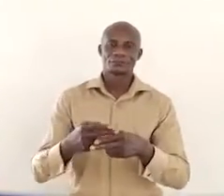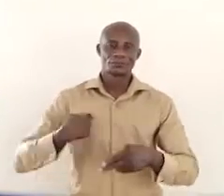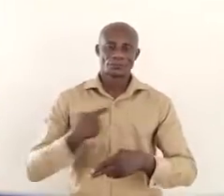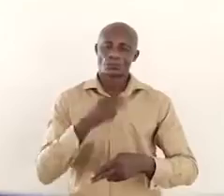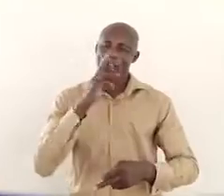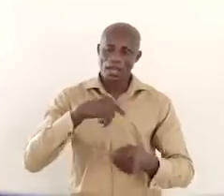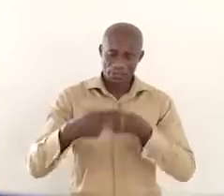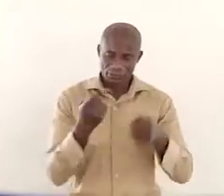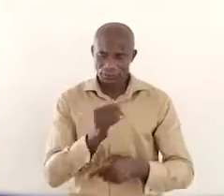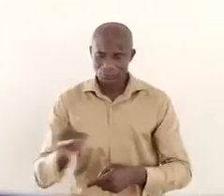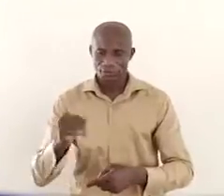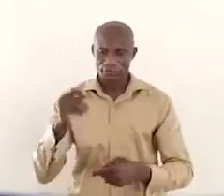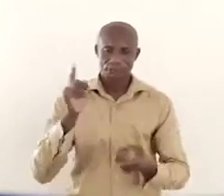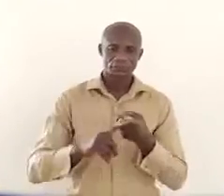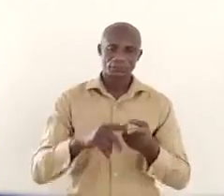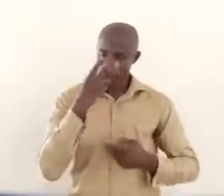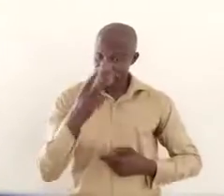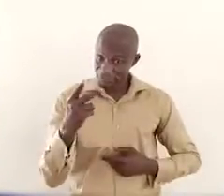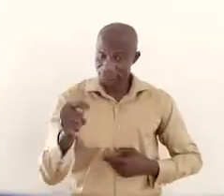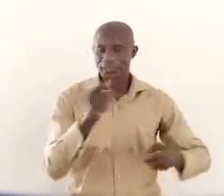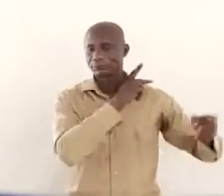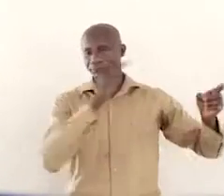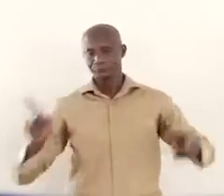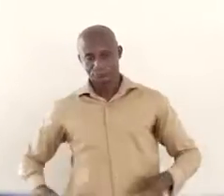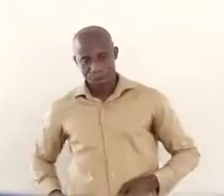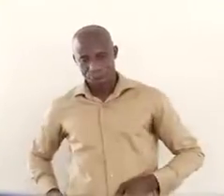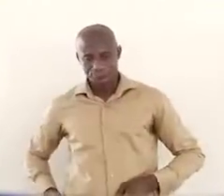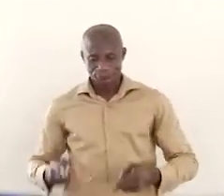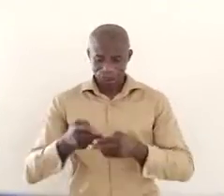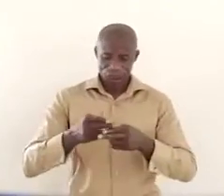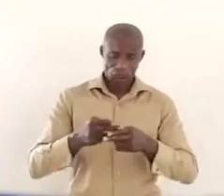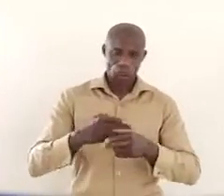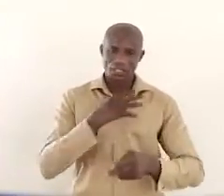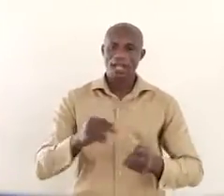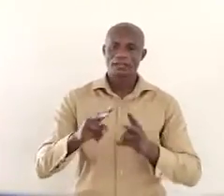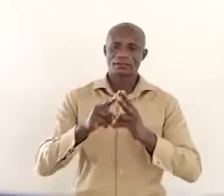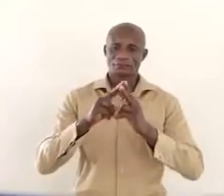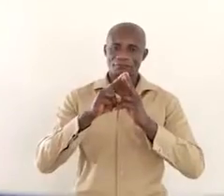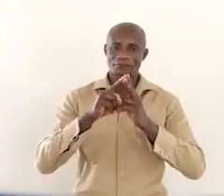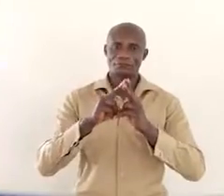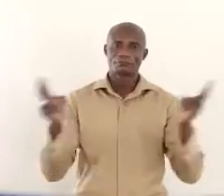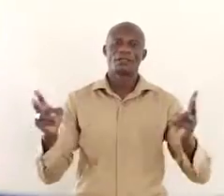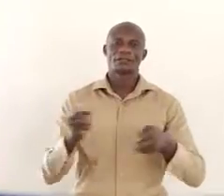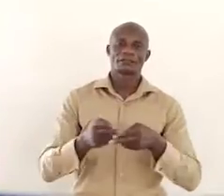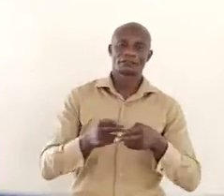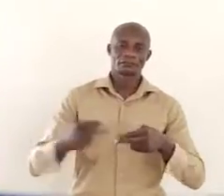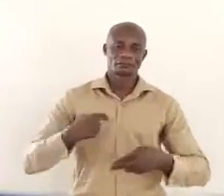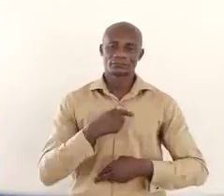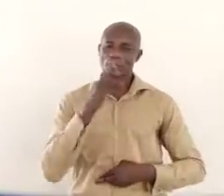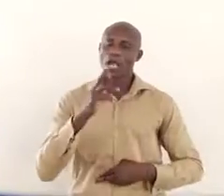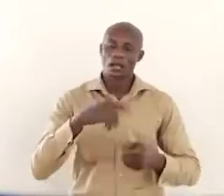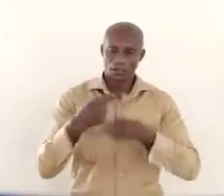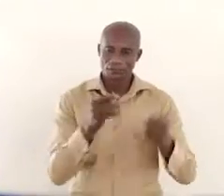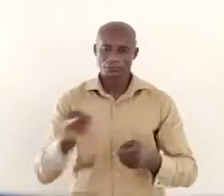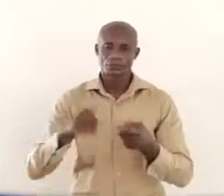soon, we are going to see the King. Soon and very soon, we